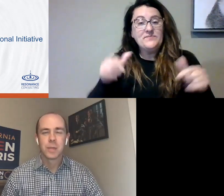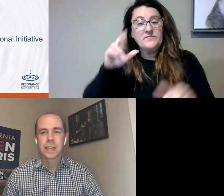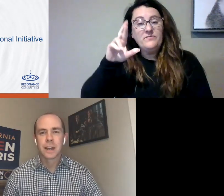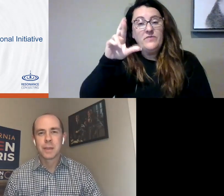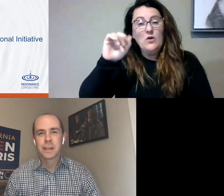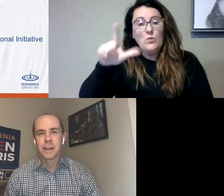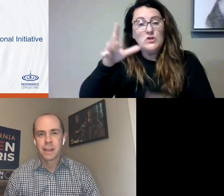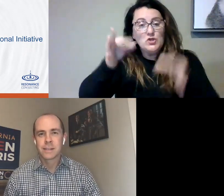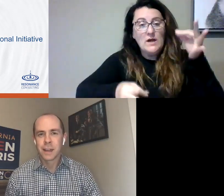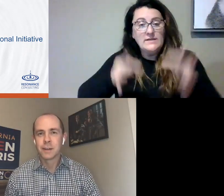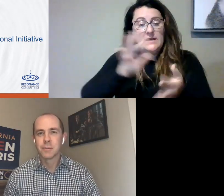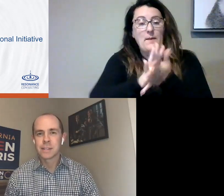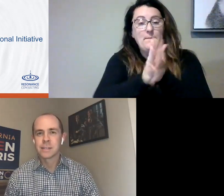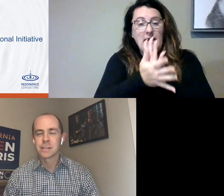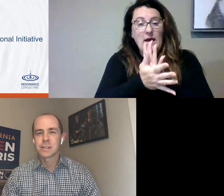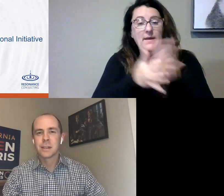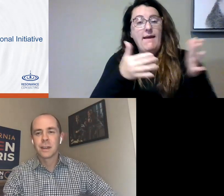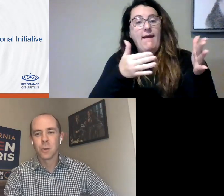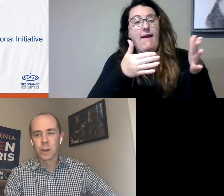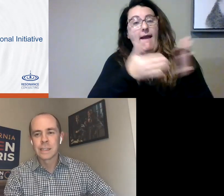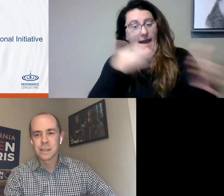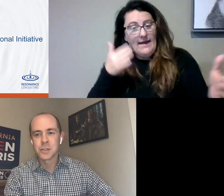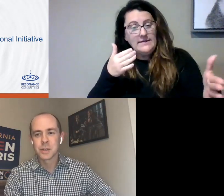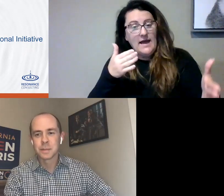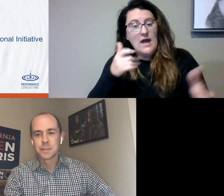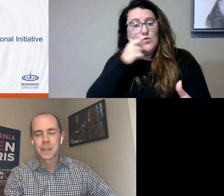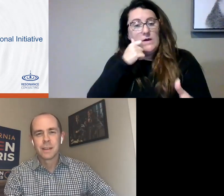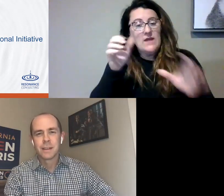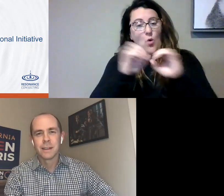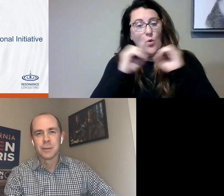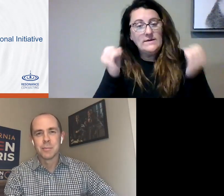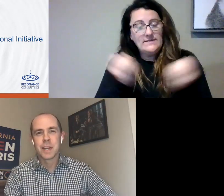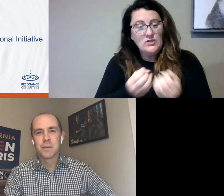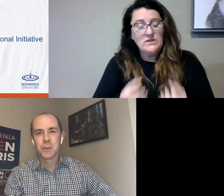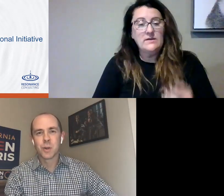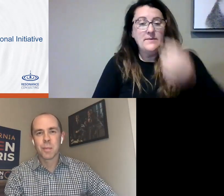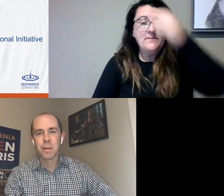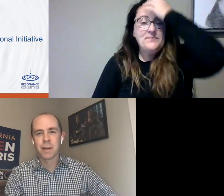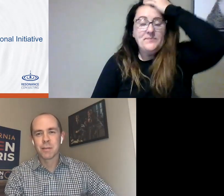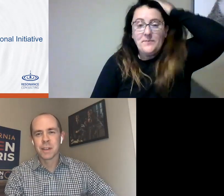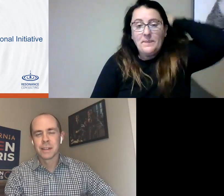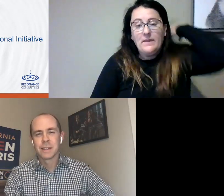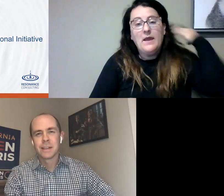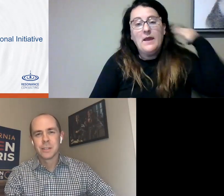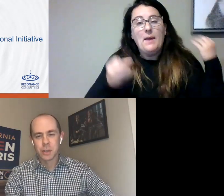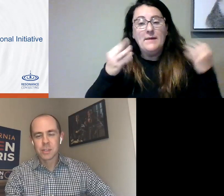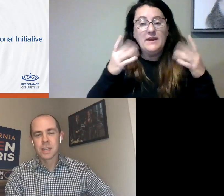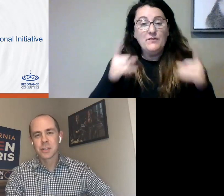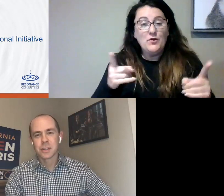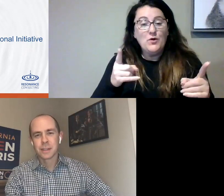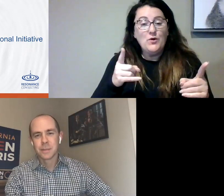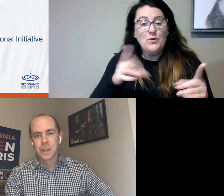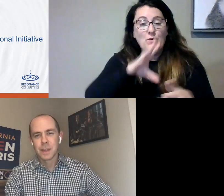justice, becoming an anti-racist organization. Many of you were a part of the